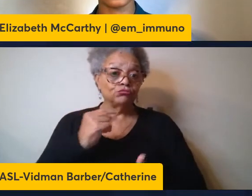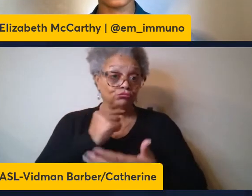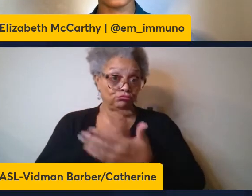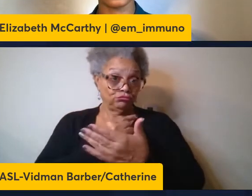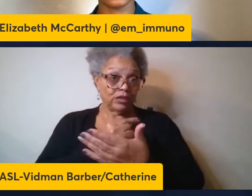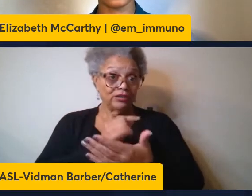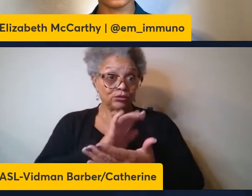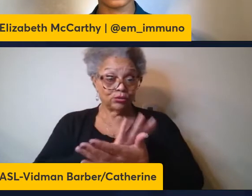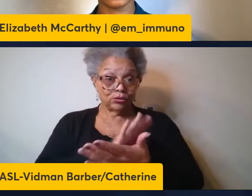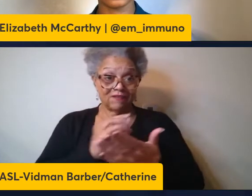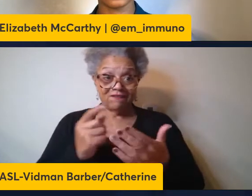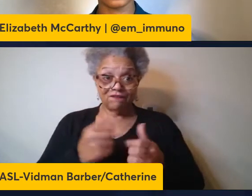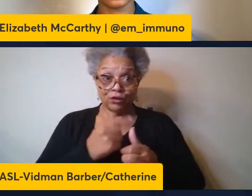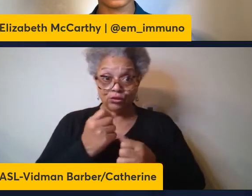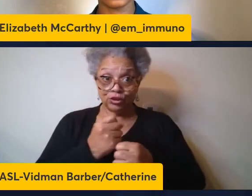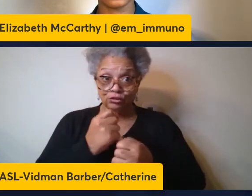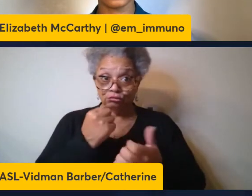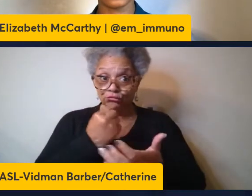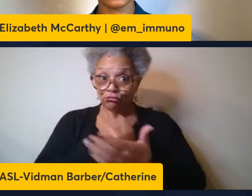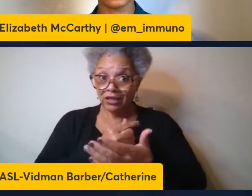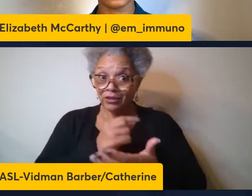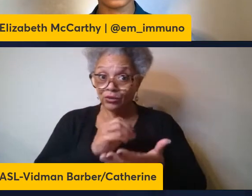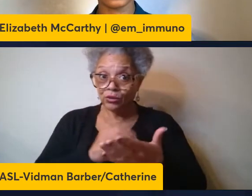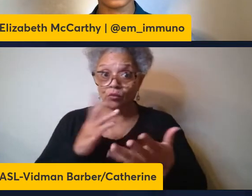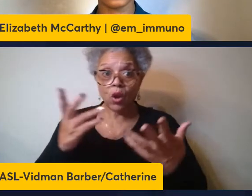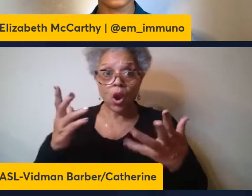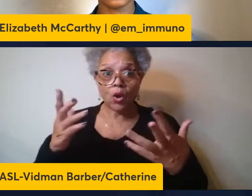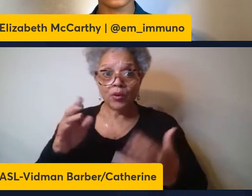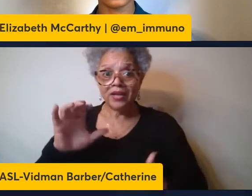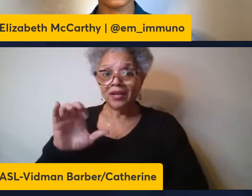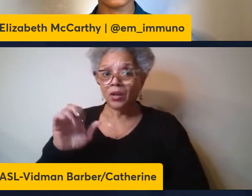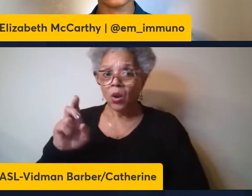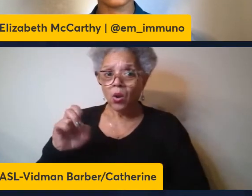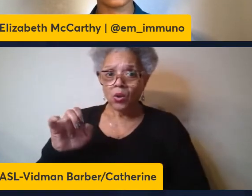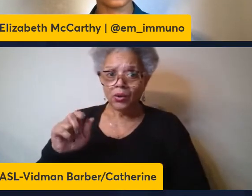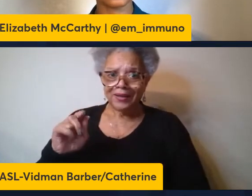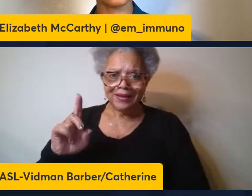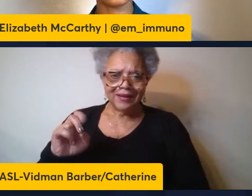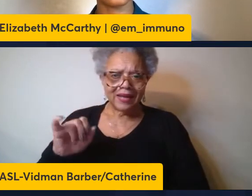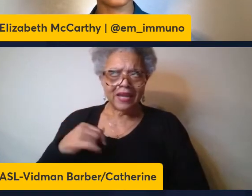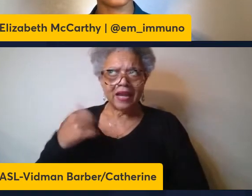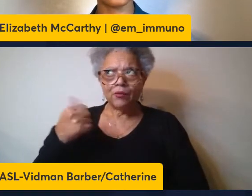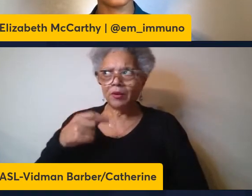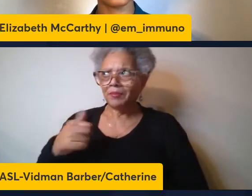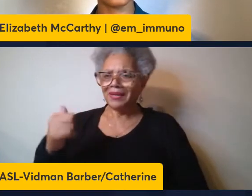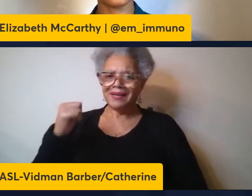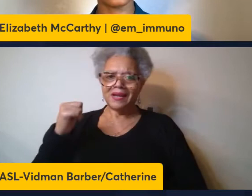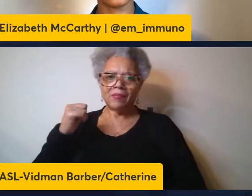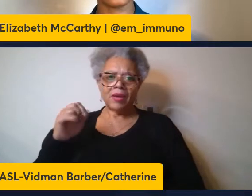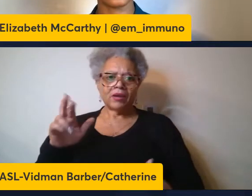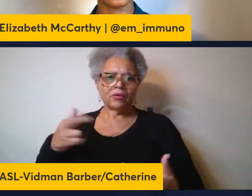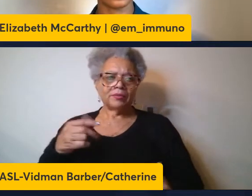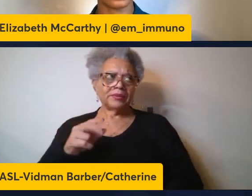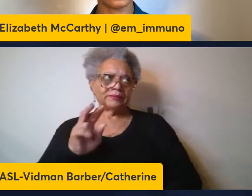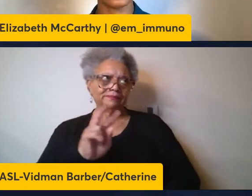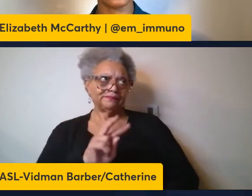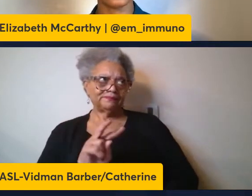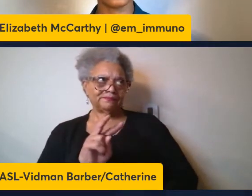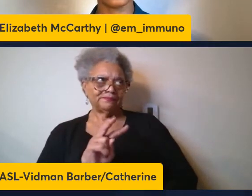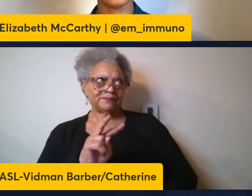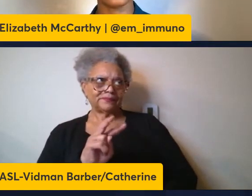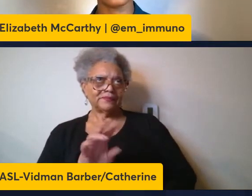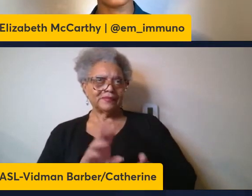first year grad students were already coding, and I could remember being in the back of a room and seeing during a seminar